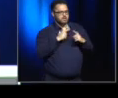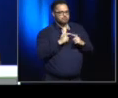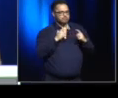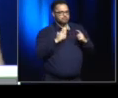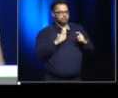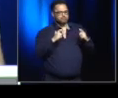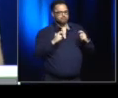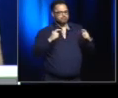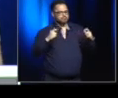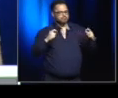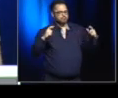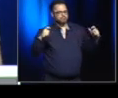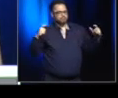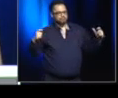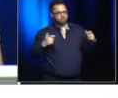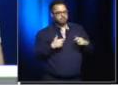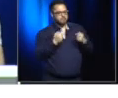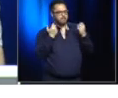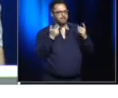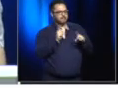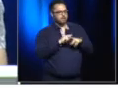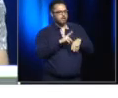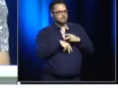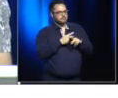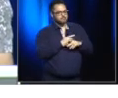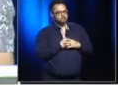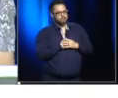had quite a good range of different species.